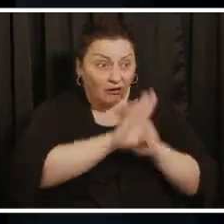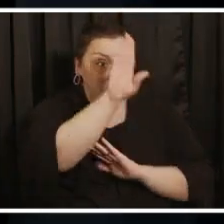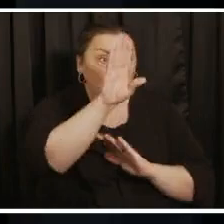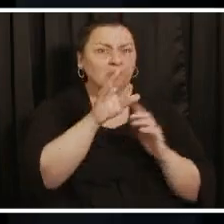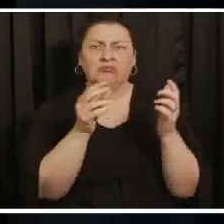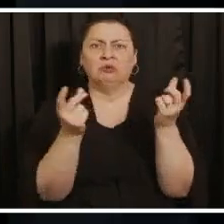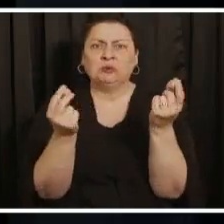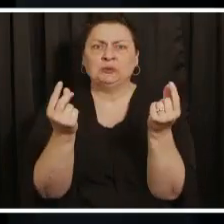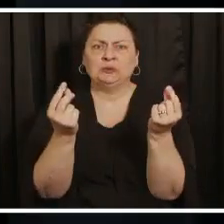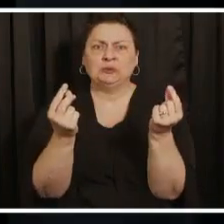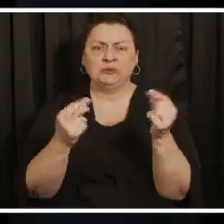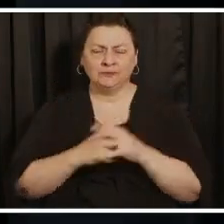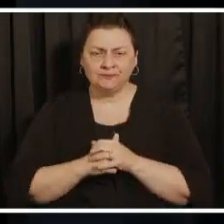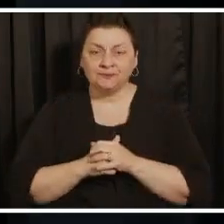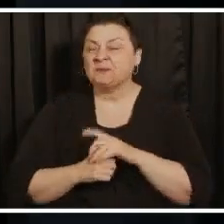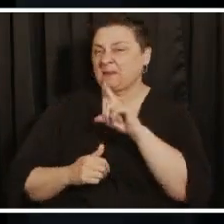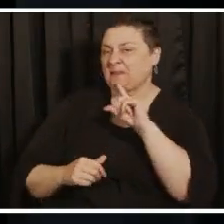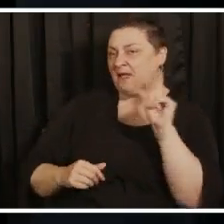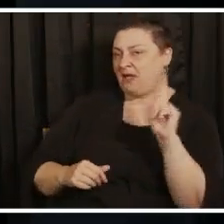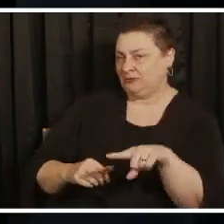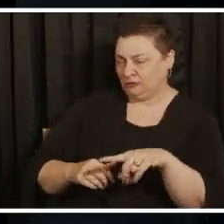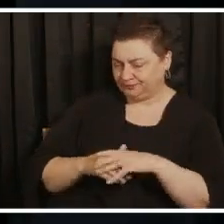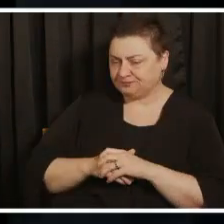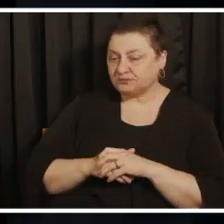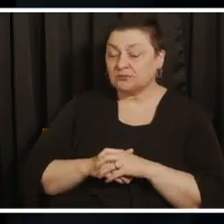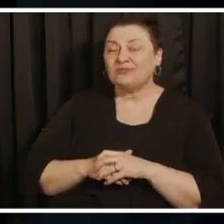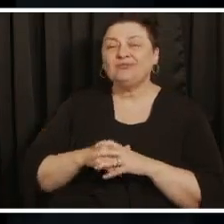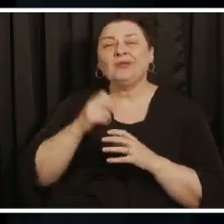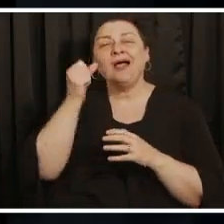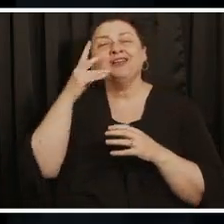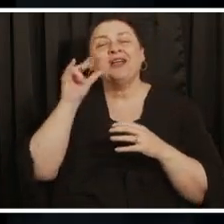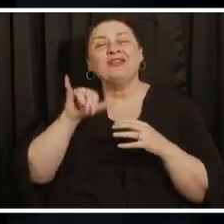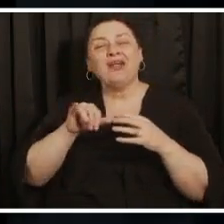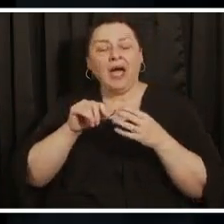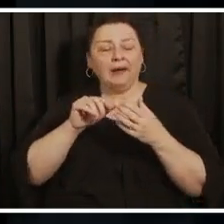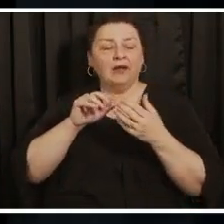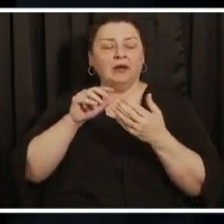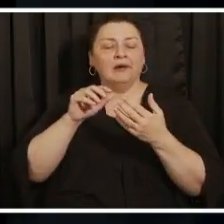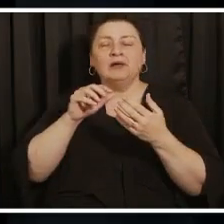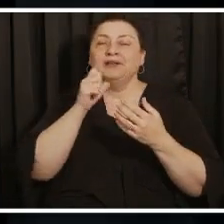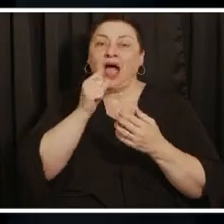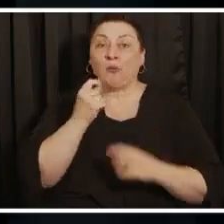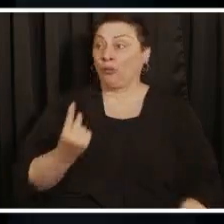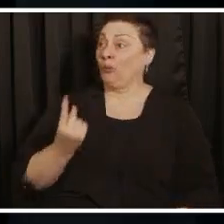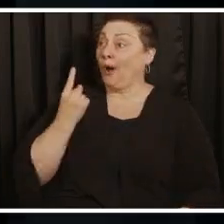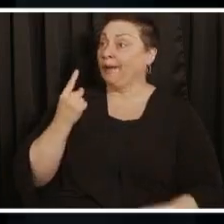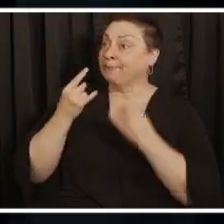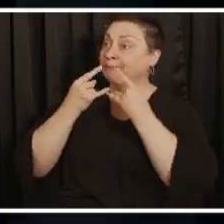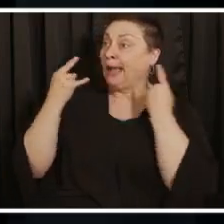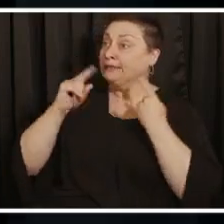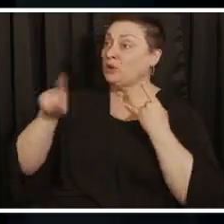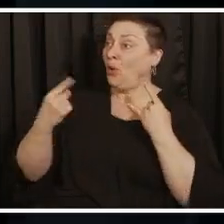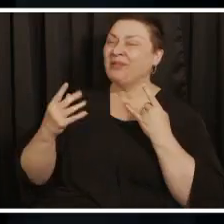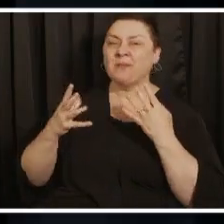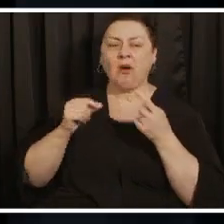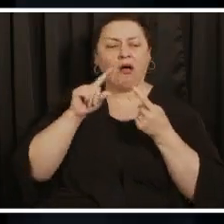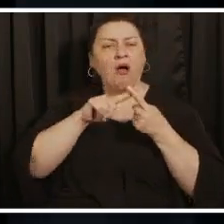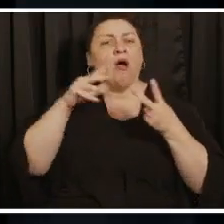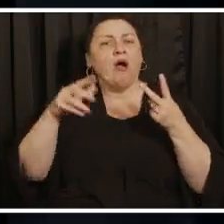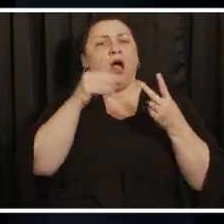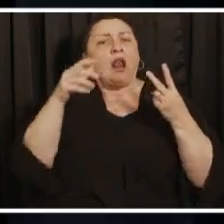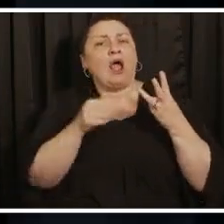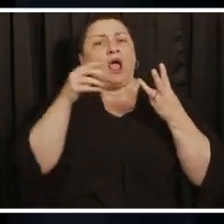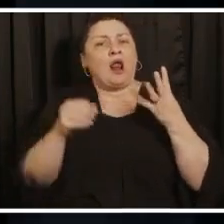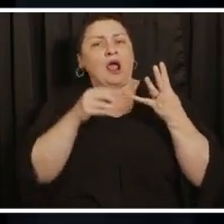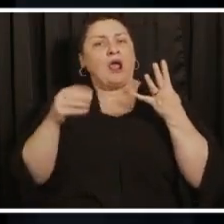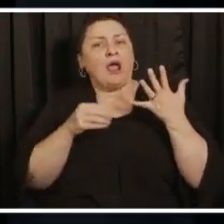so the concept of having a layered protection in the school environment is very important, and that means you can't just do one thing and